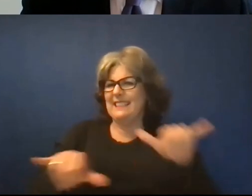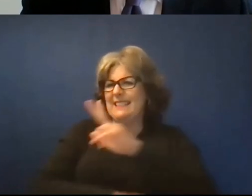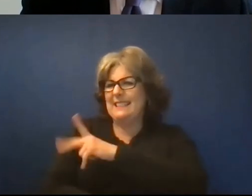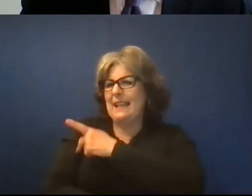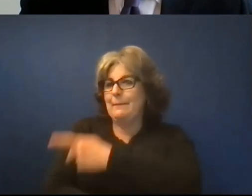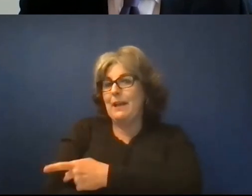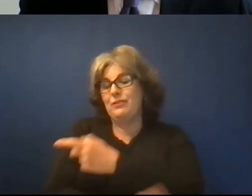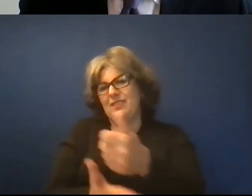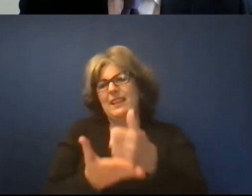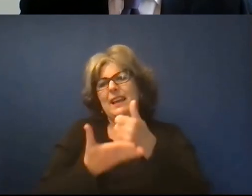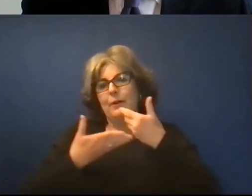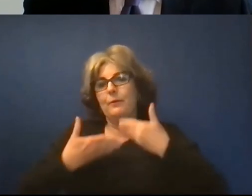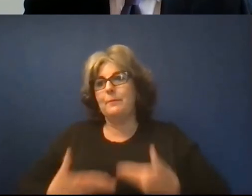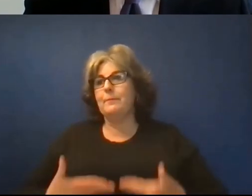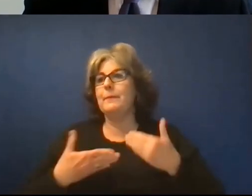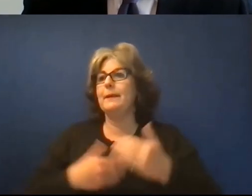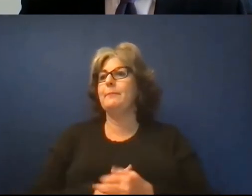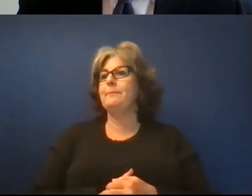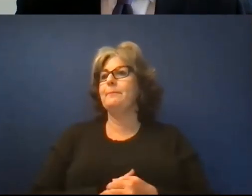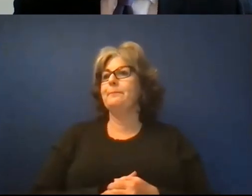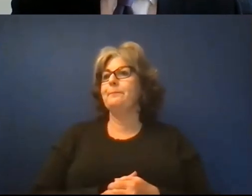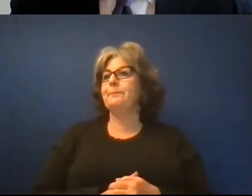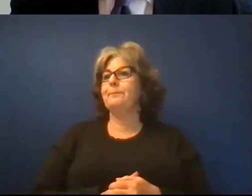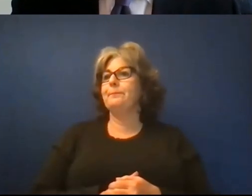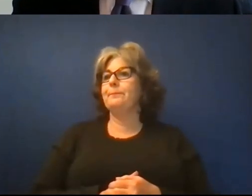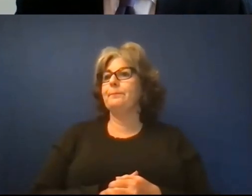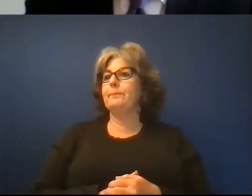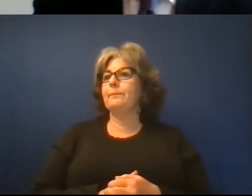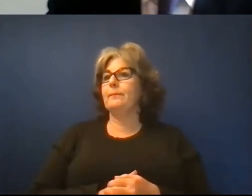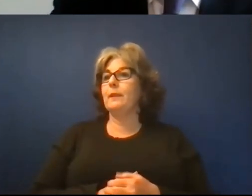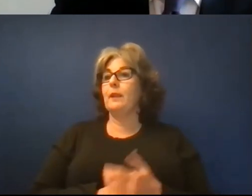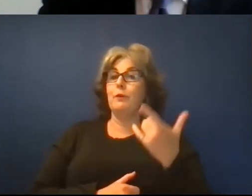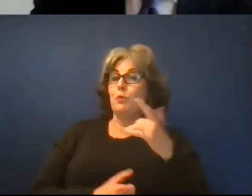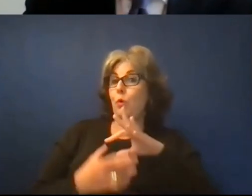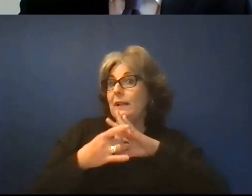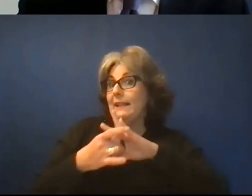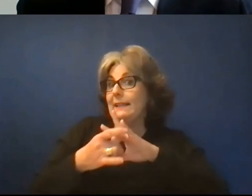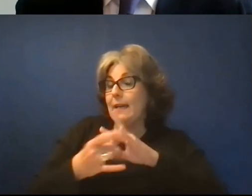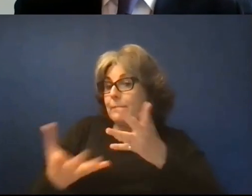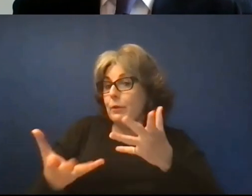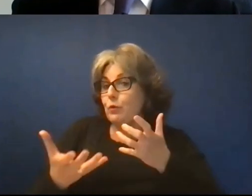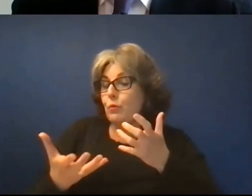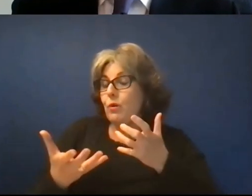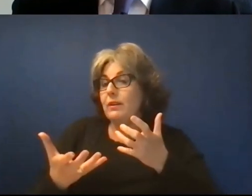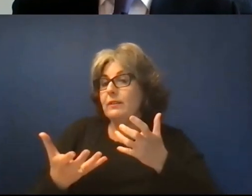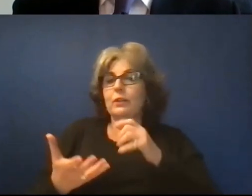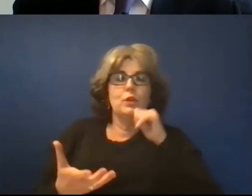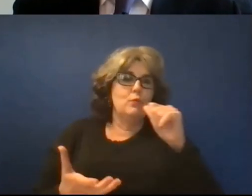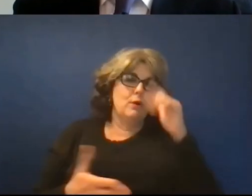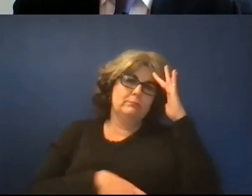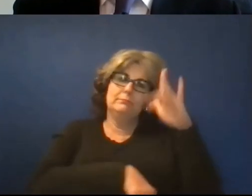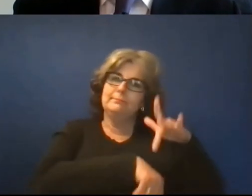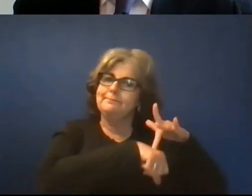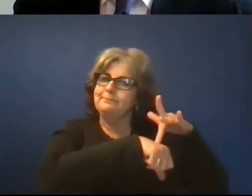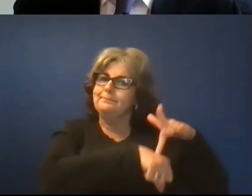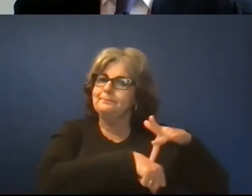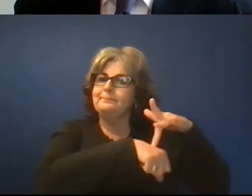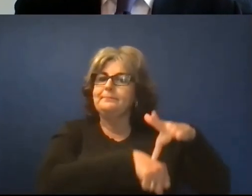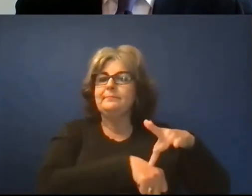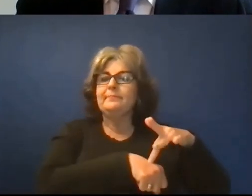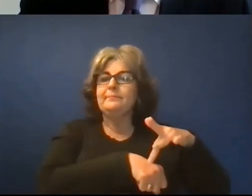was helpful. If you're the type of person who wants that attachment and won't take it home with you, then, you